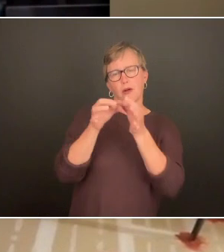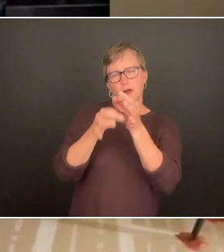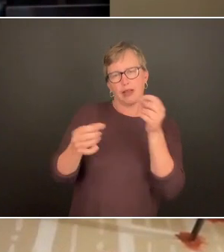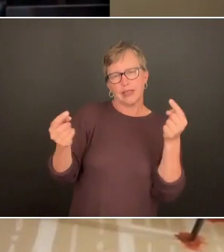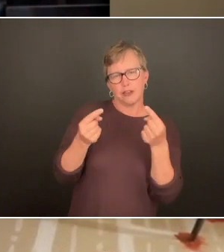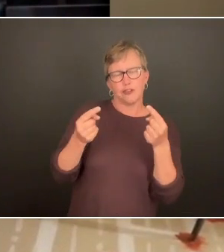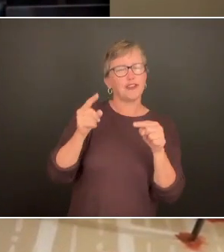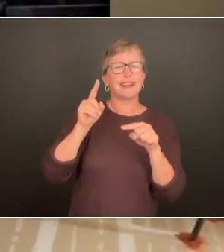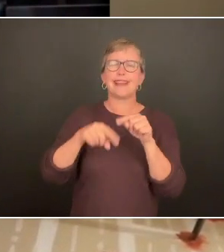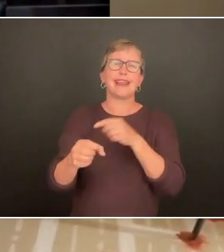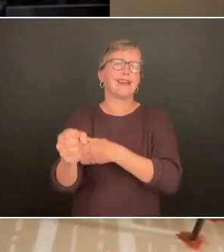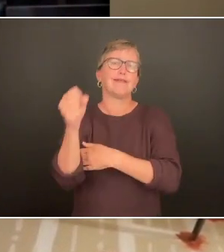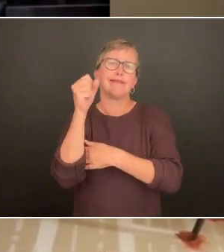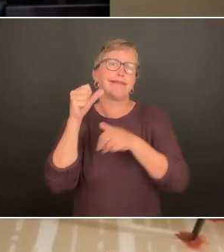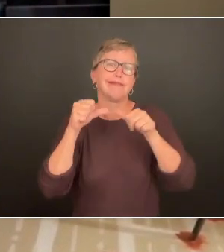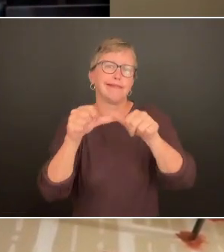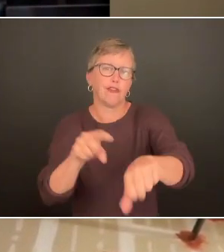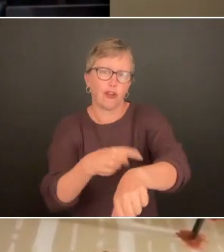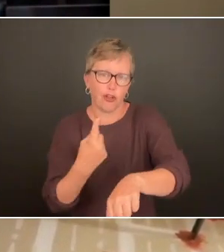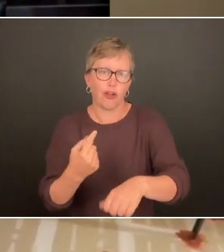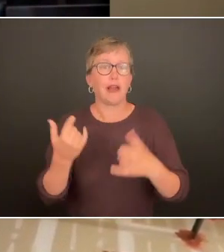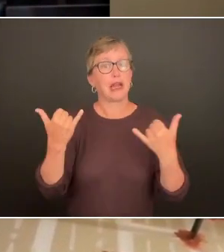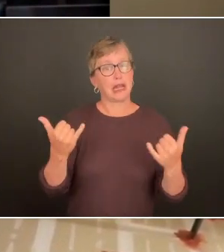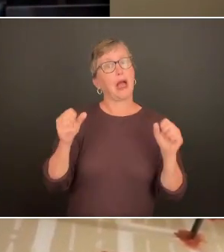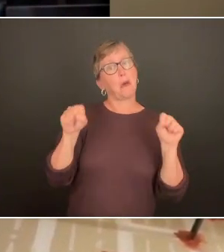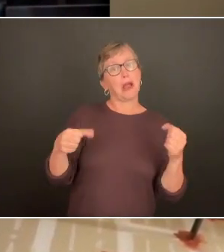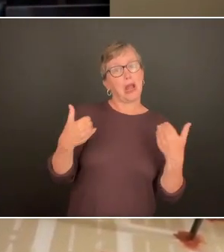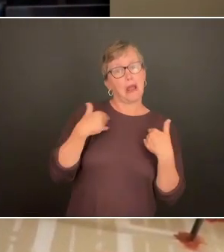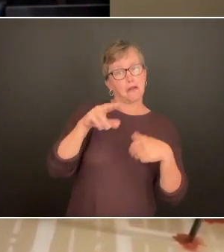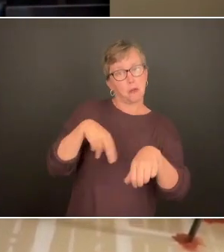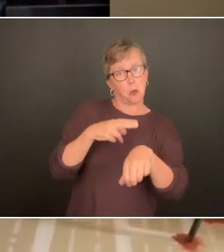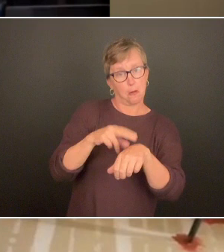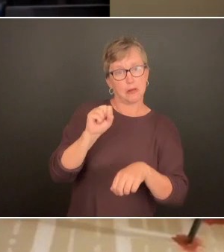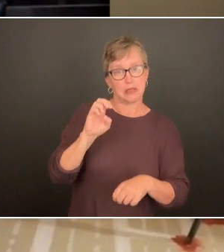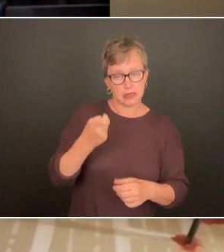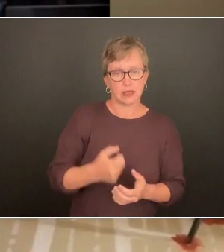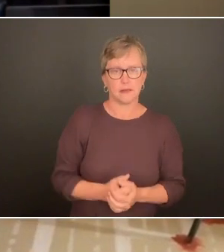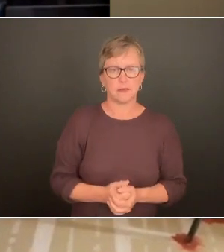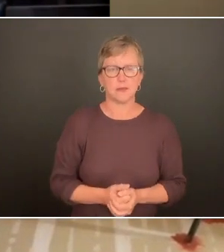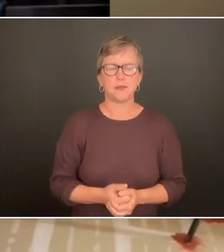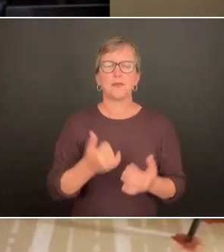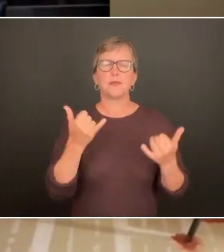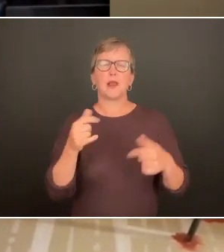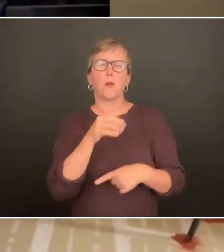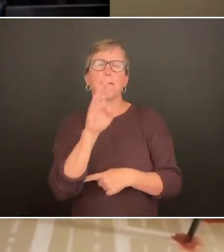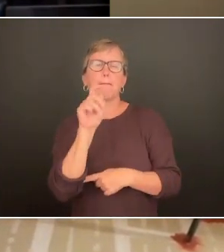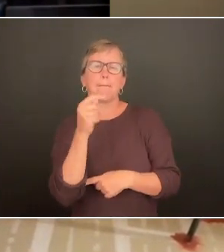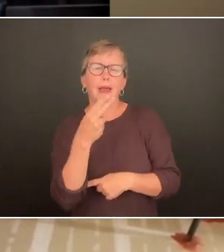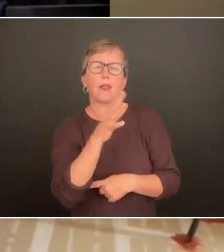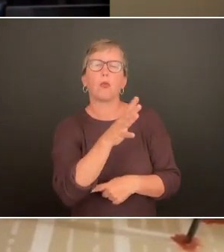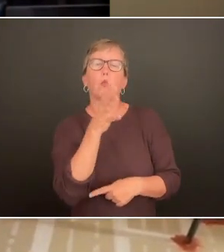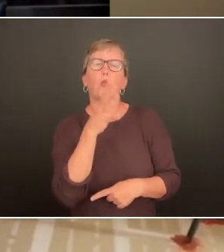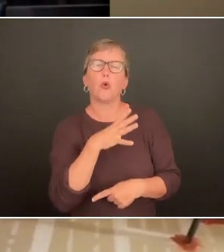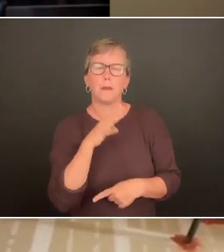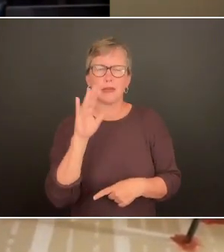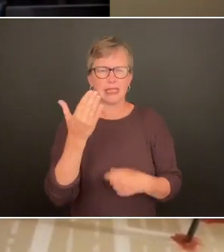have a normal intercourse. Now, Beth, as the natural response, a